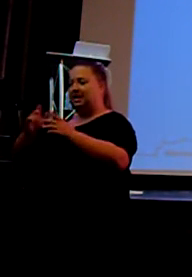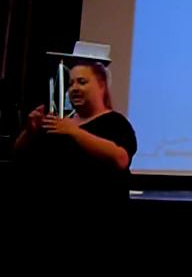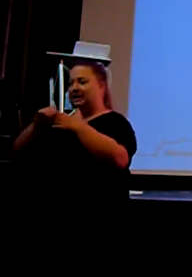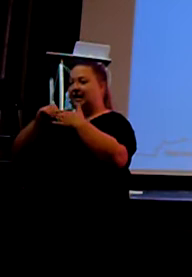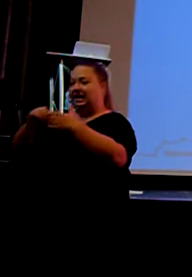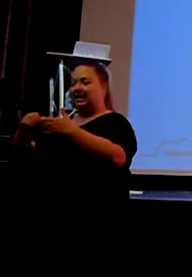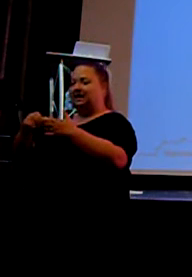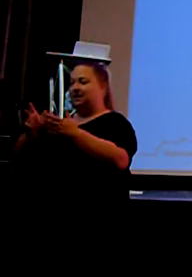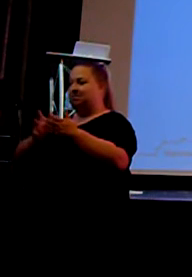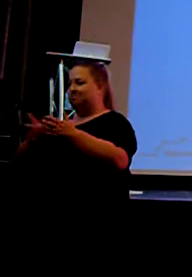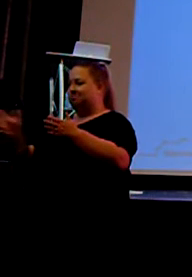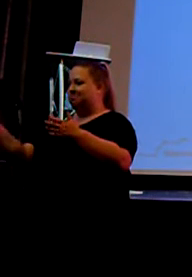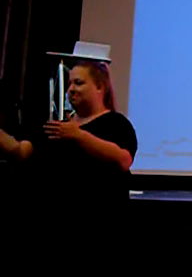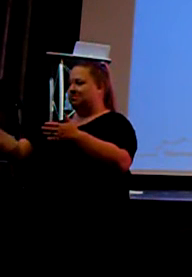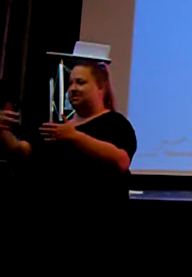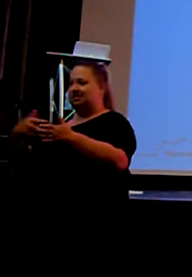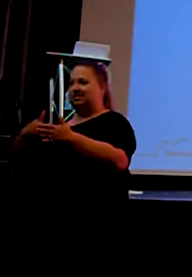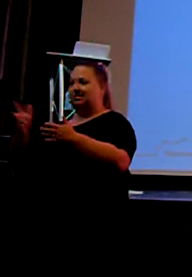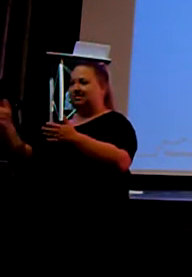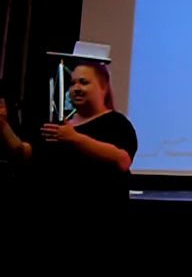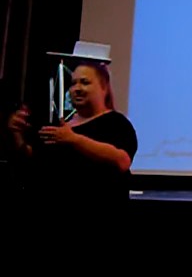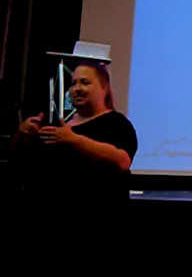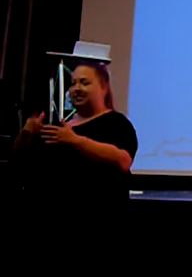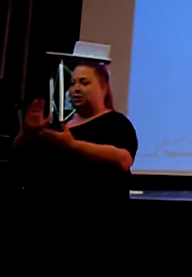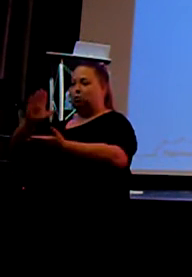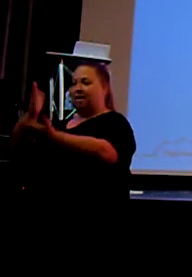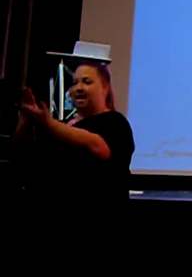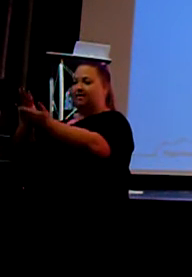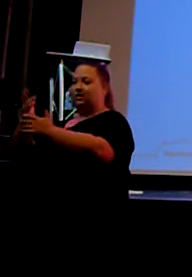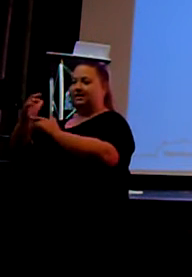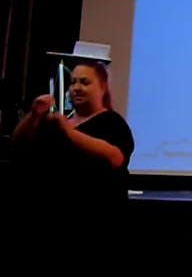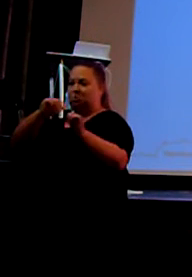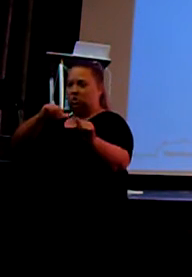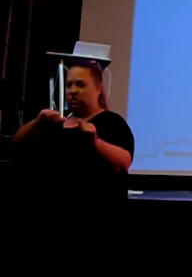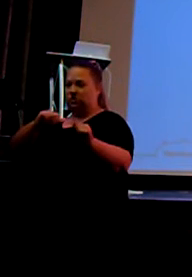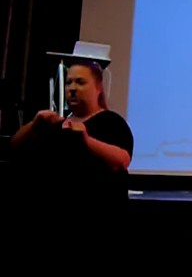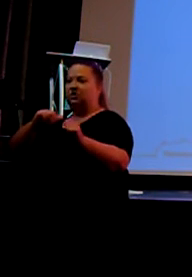do to take into consideration.